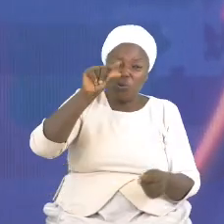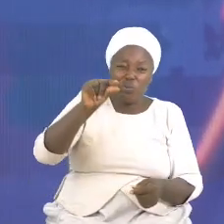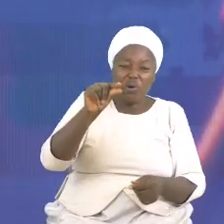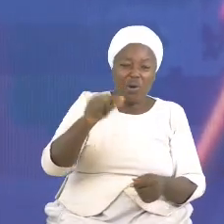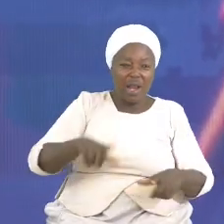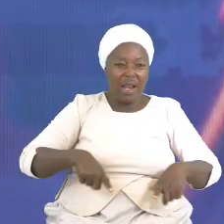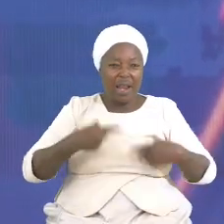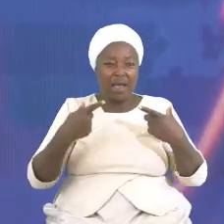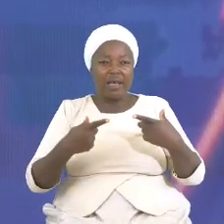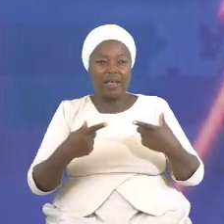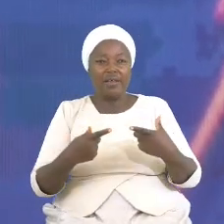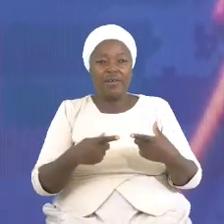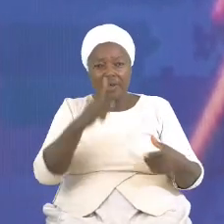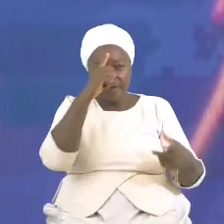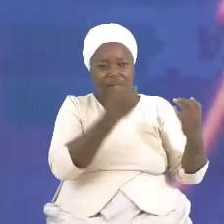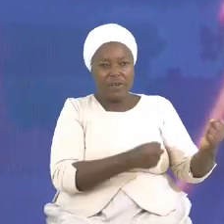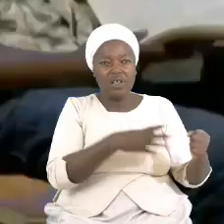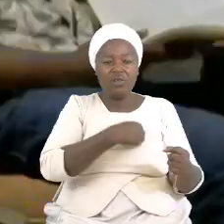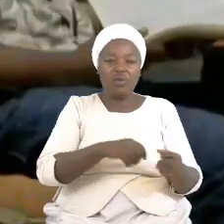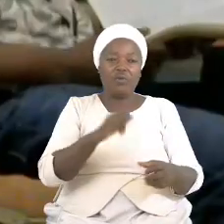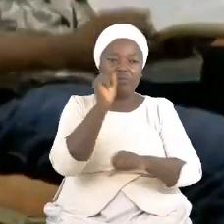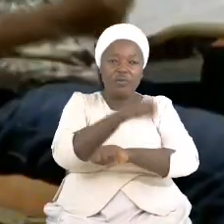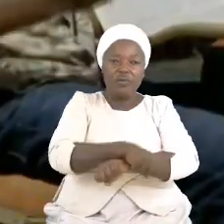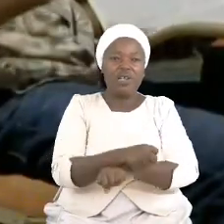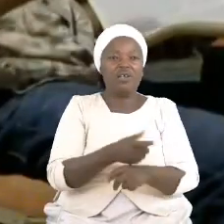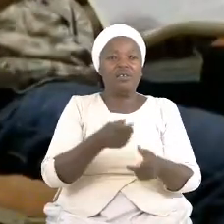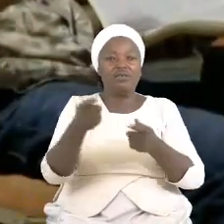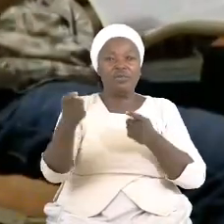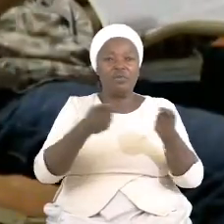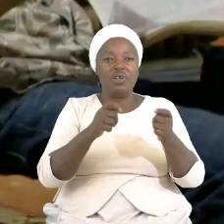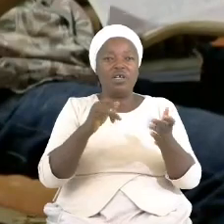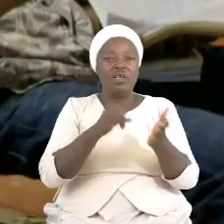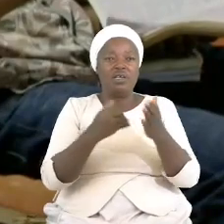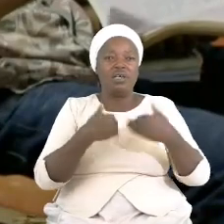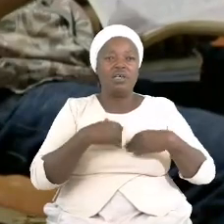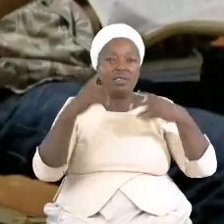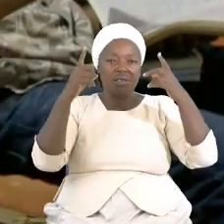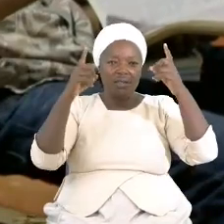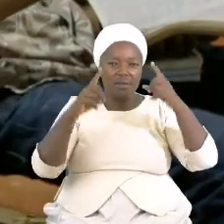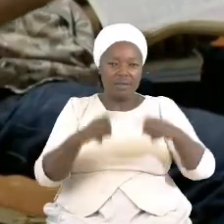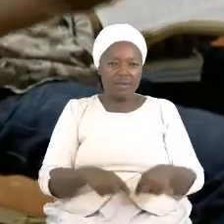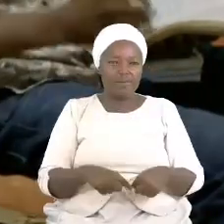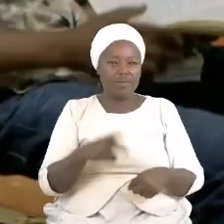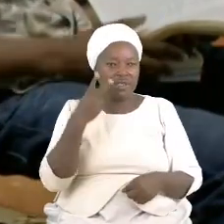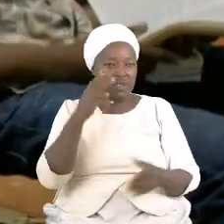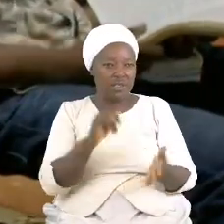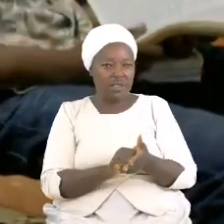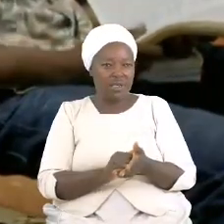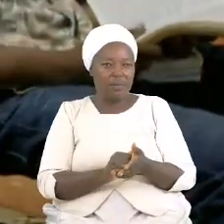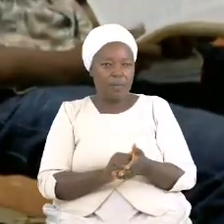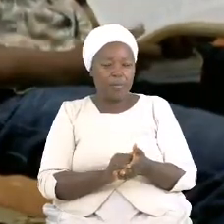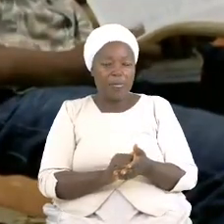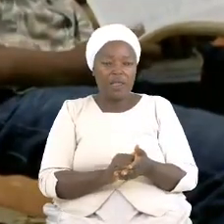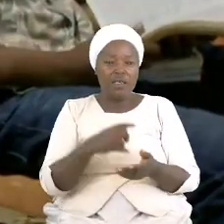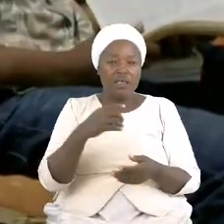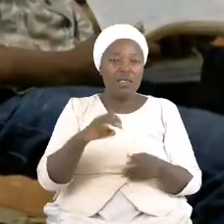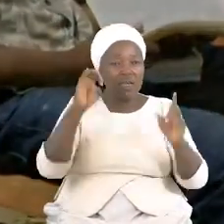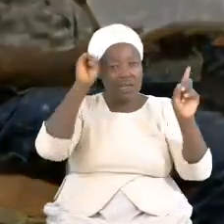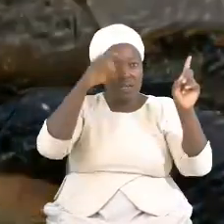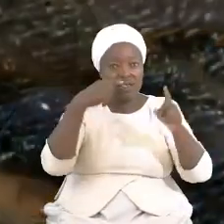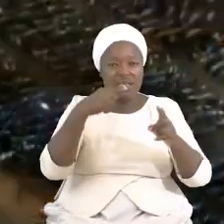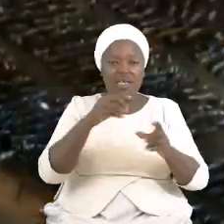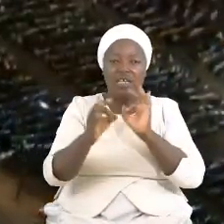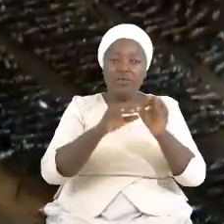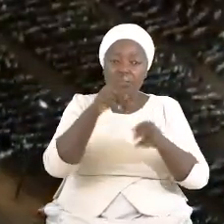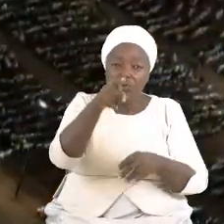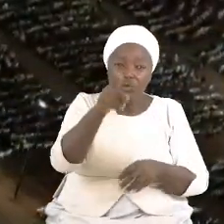prevailing dominion, it has come. Look at that, look at that. It said, if you will say to this